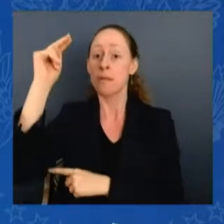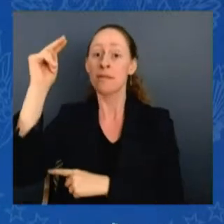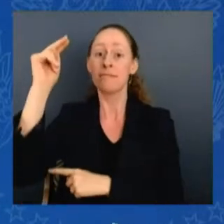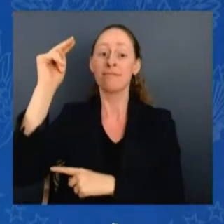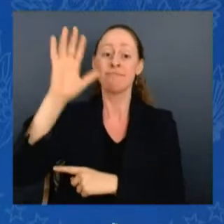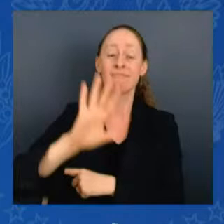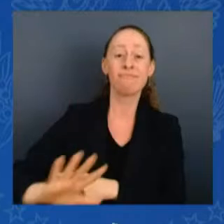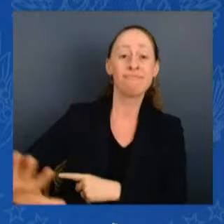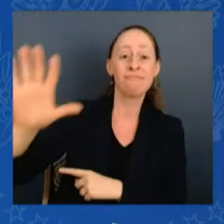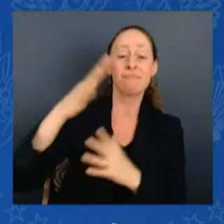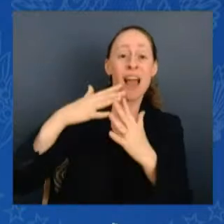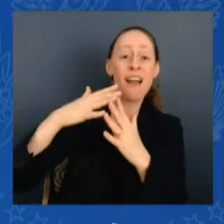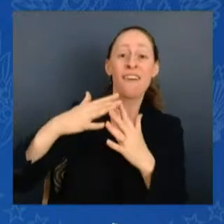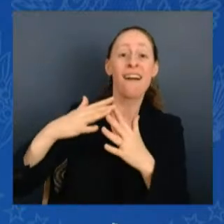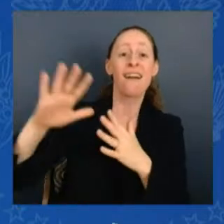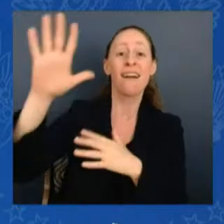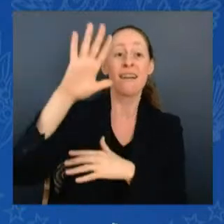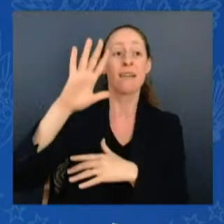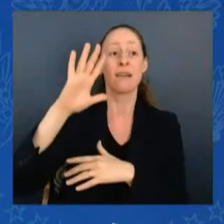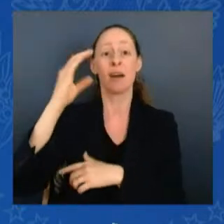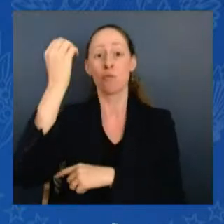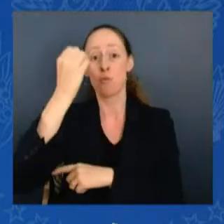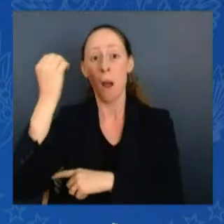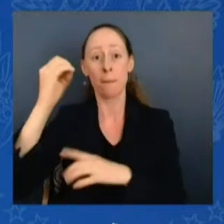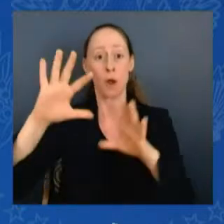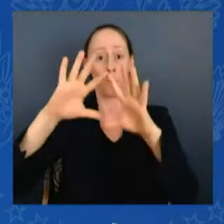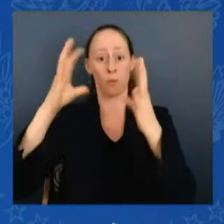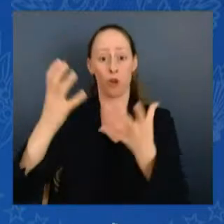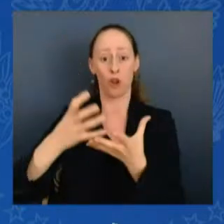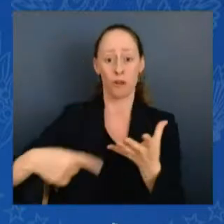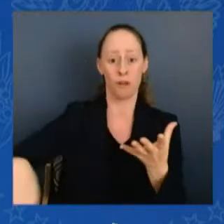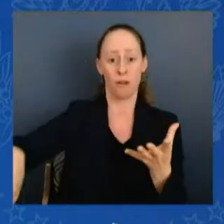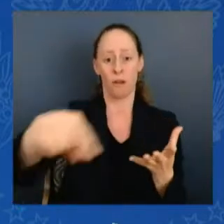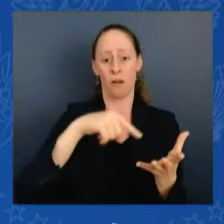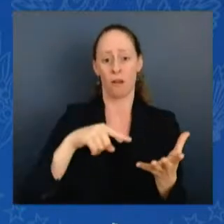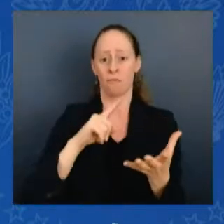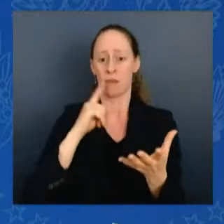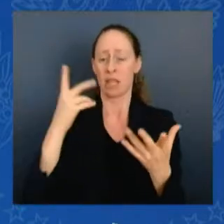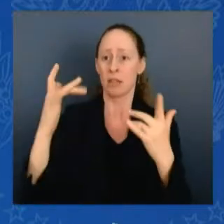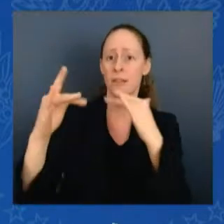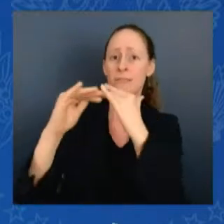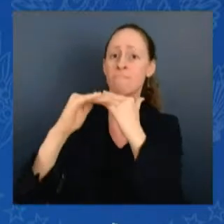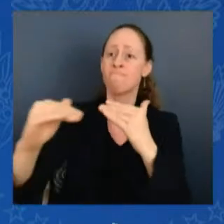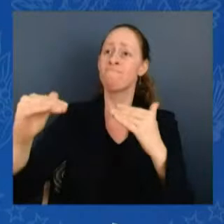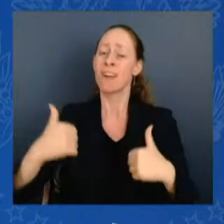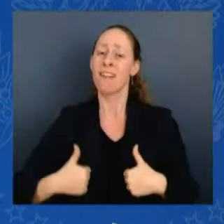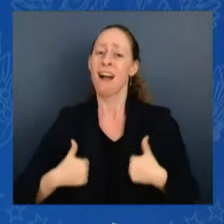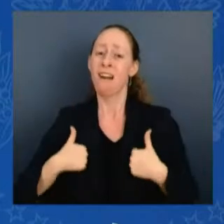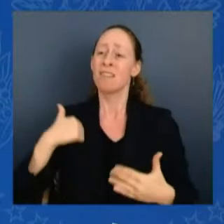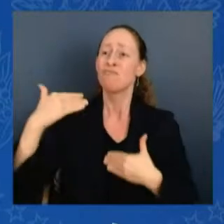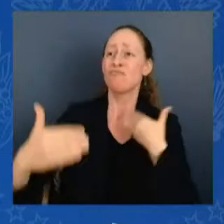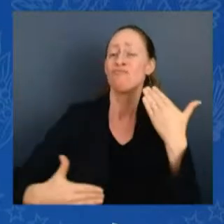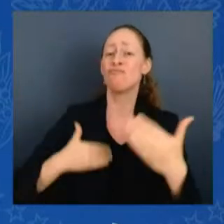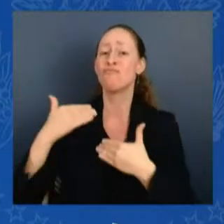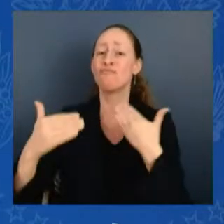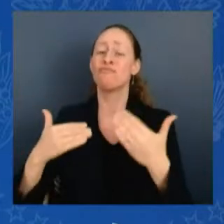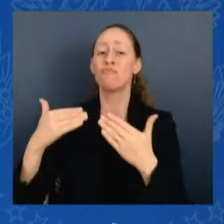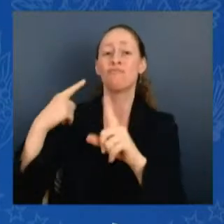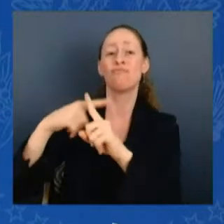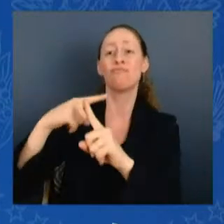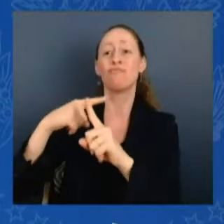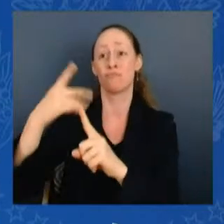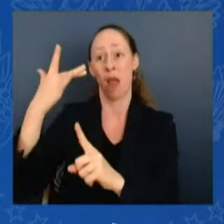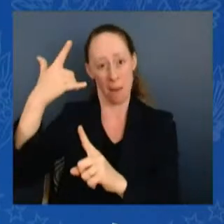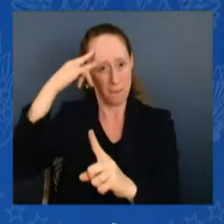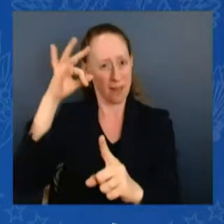of your labor for years to come in the form of security, opportunity, and greater freedom. For these